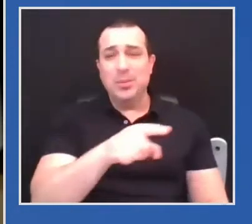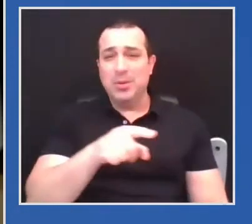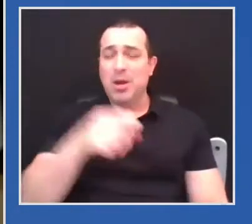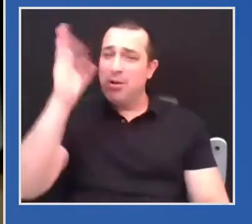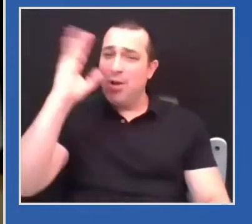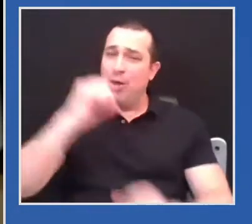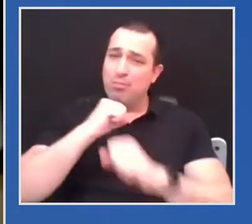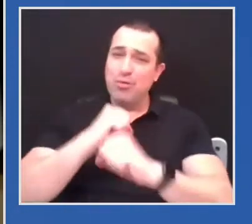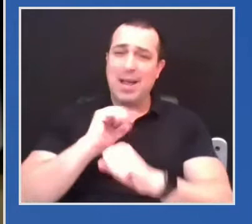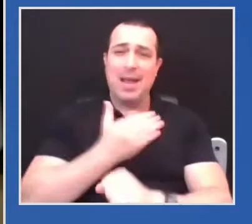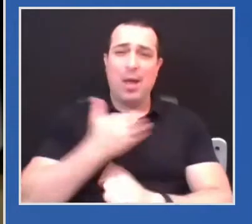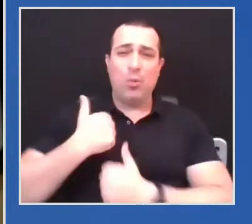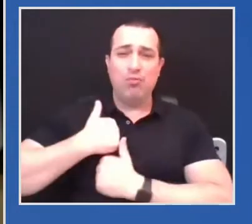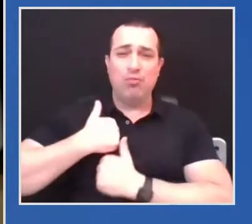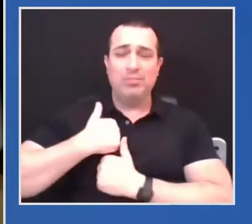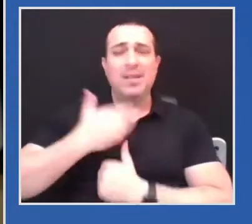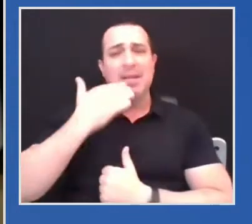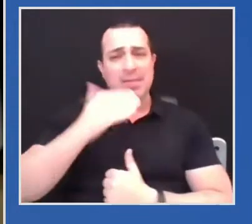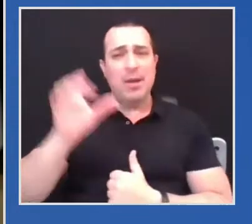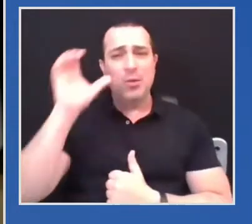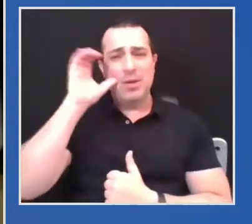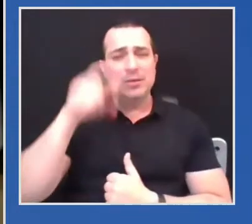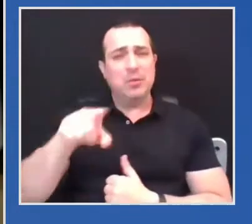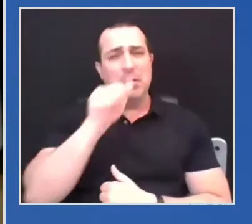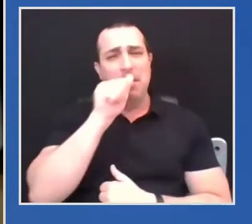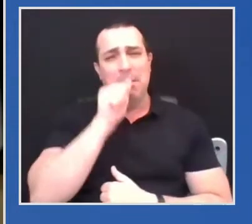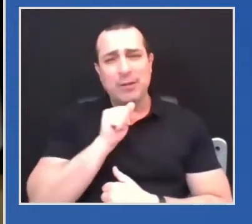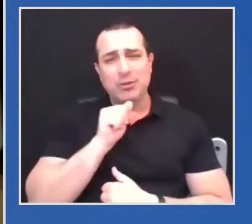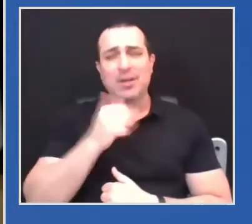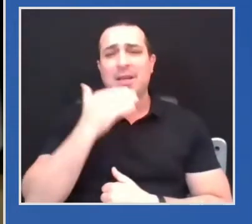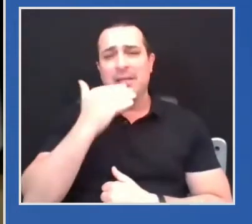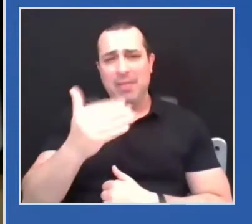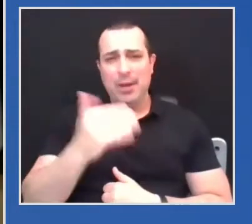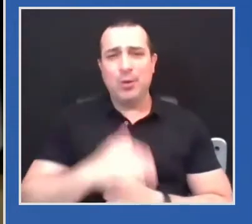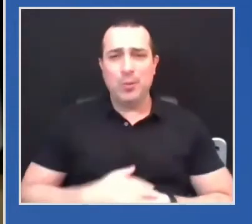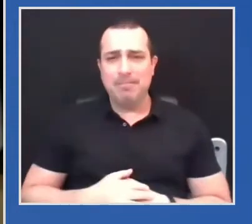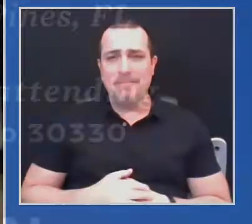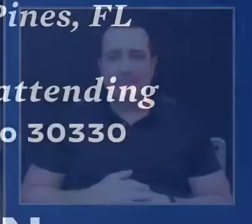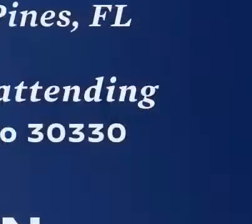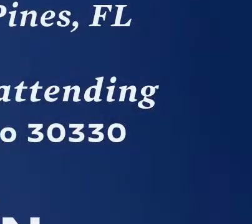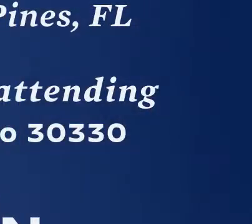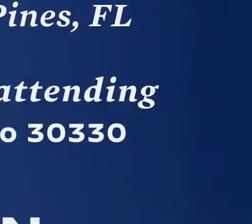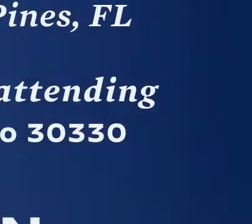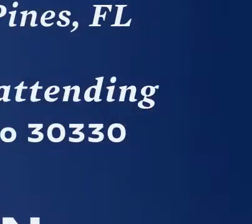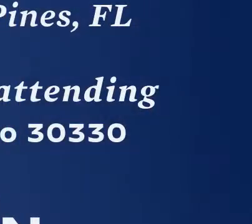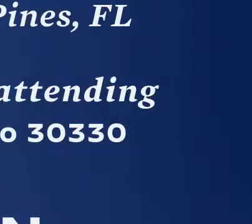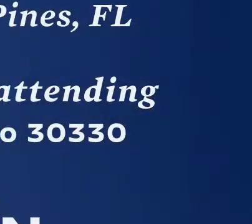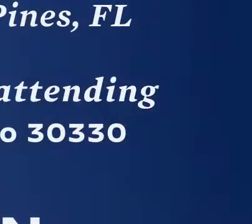troops. Thank you for listening. You're a very patient audience. Thank you. Appreciate it.